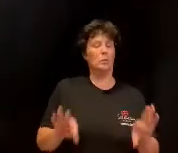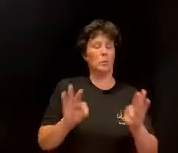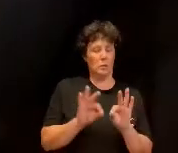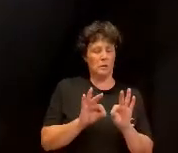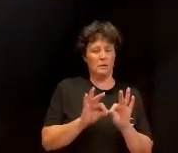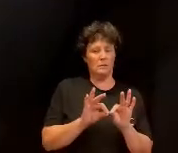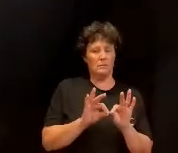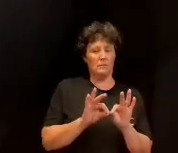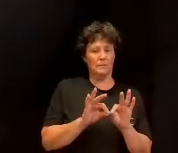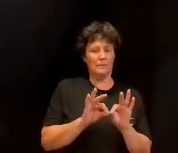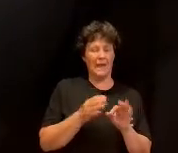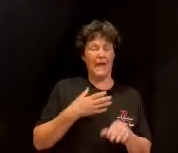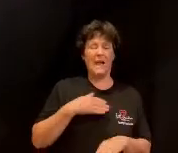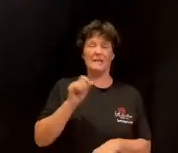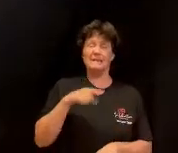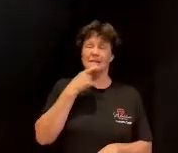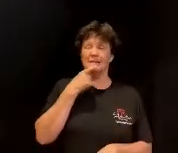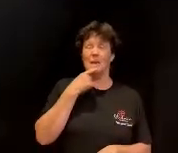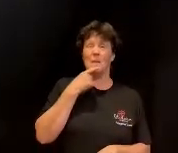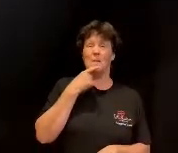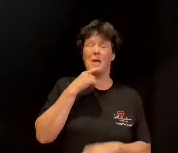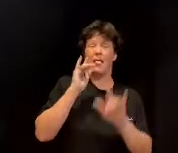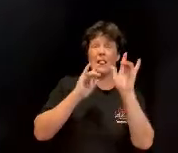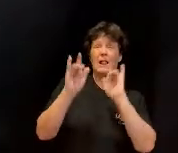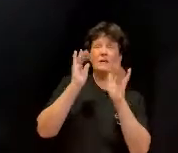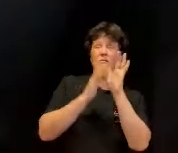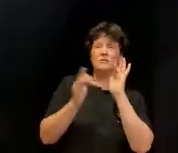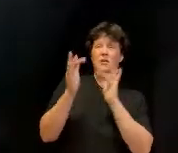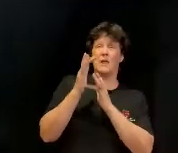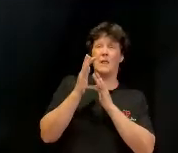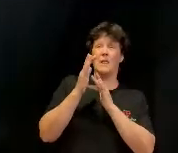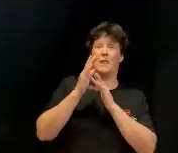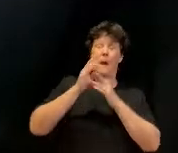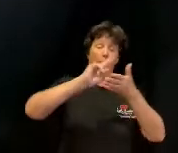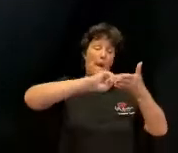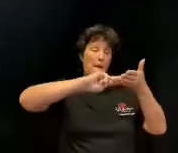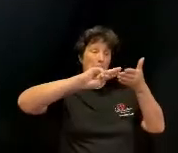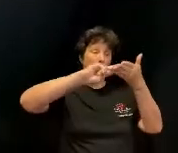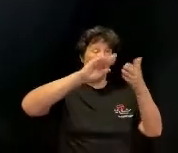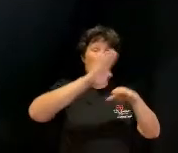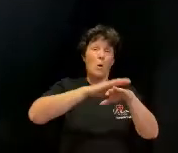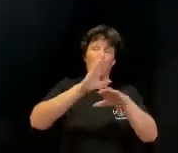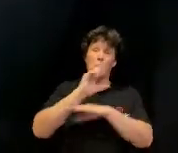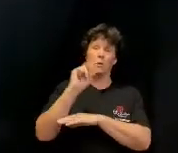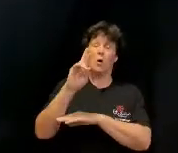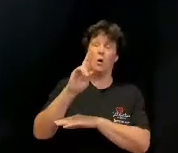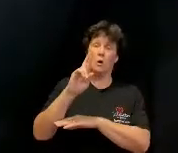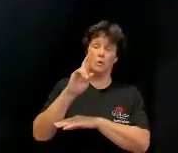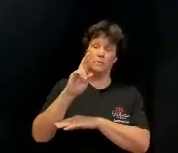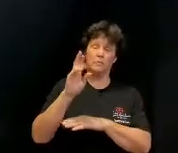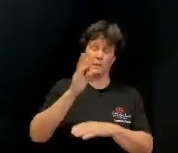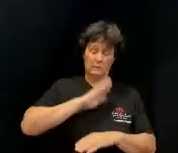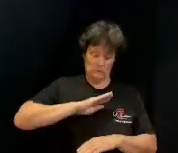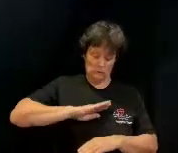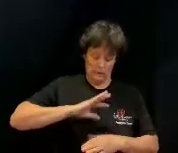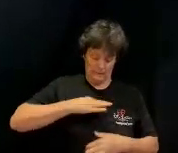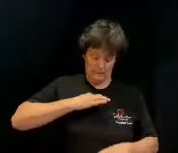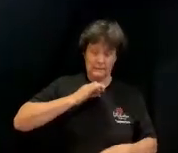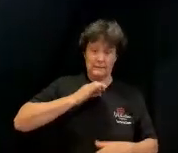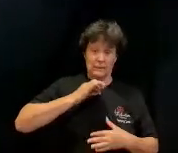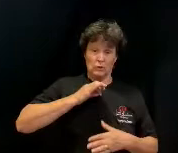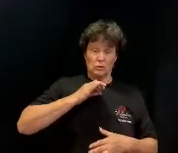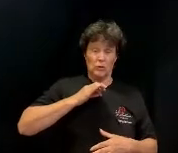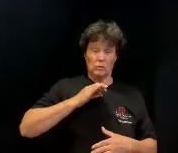I can be saying I love Jesus, and I can have bumper stickers and all of the Christian t-shirts and all of it. But